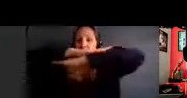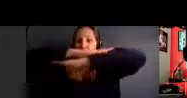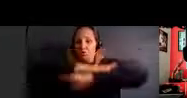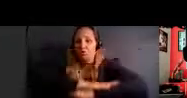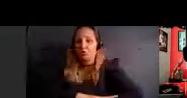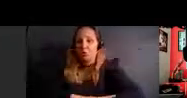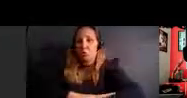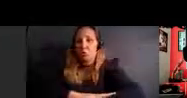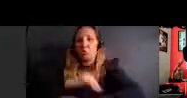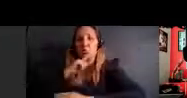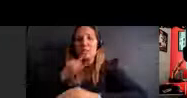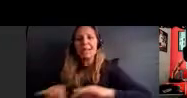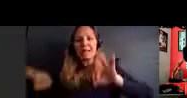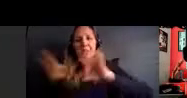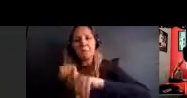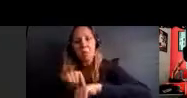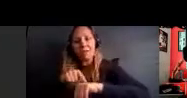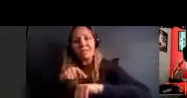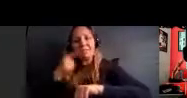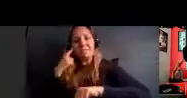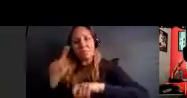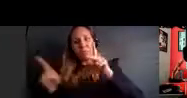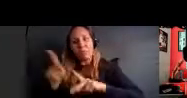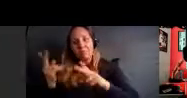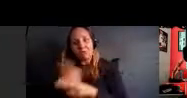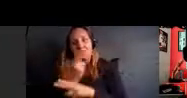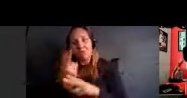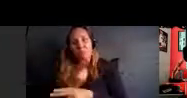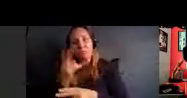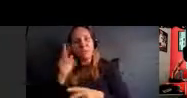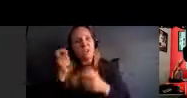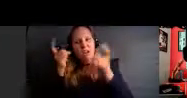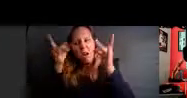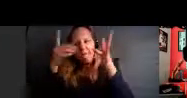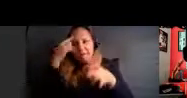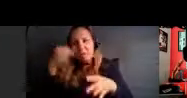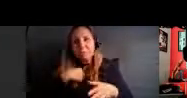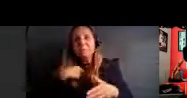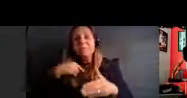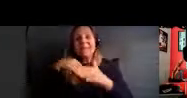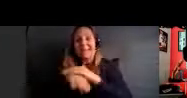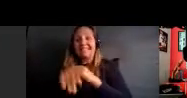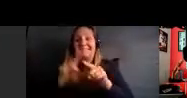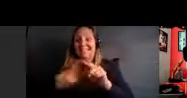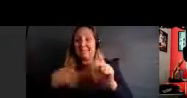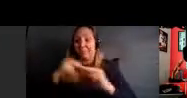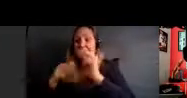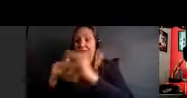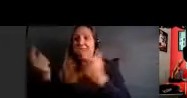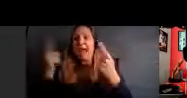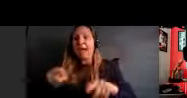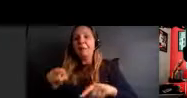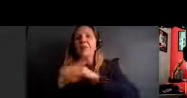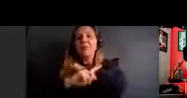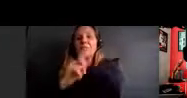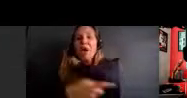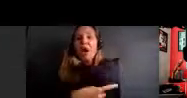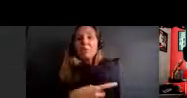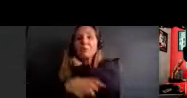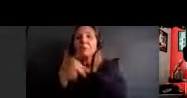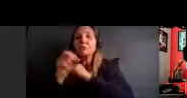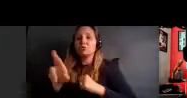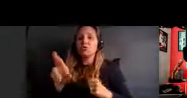remain usable. This is one of my biggest pet peeves, because I go into facilities a lot where they put trash cans or say